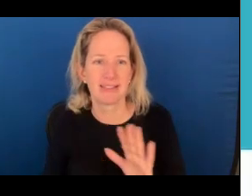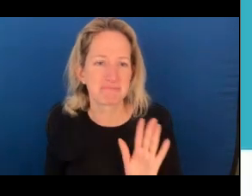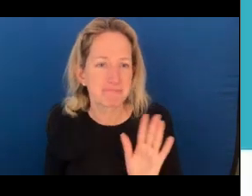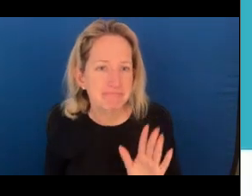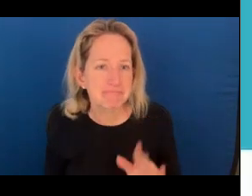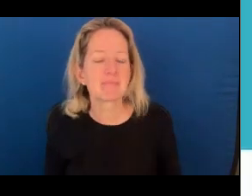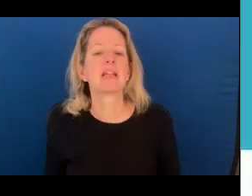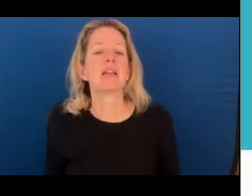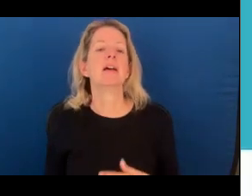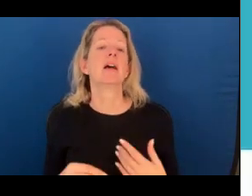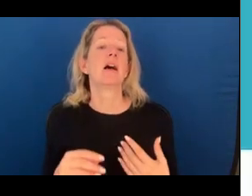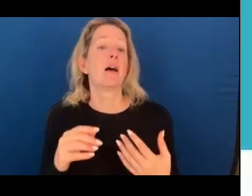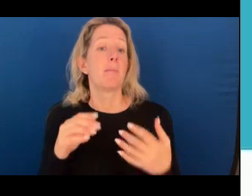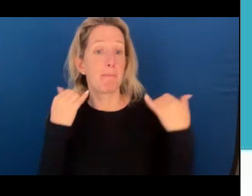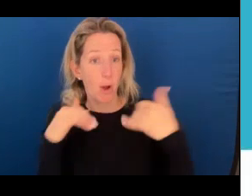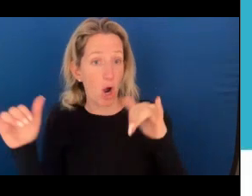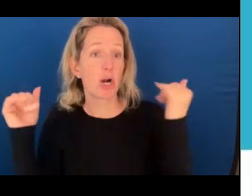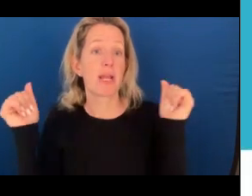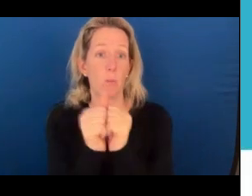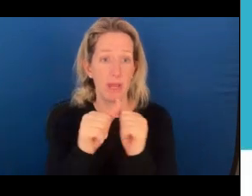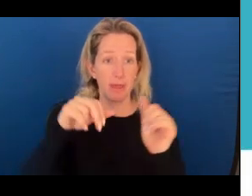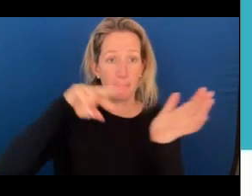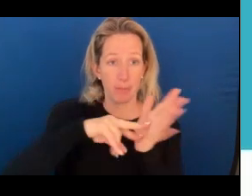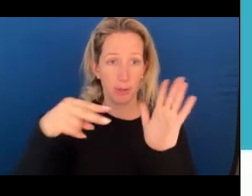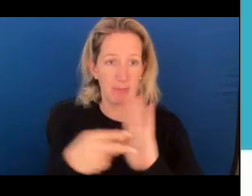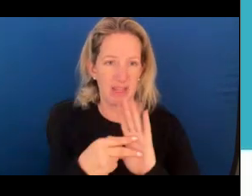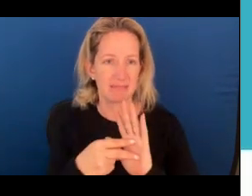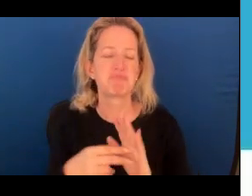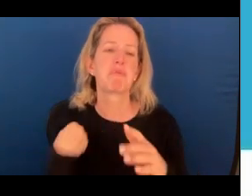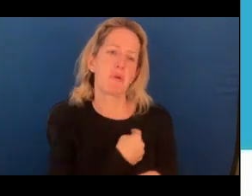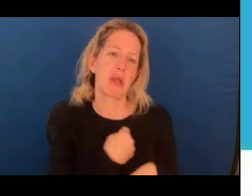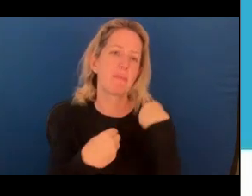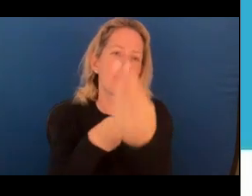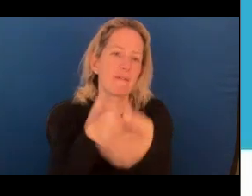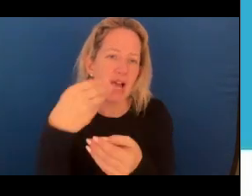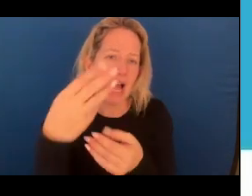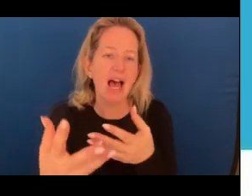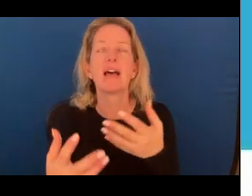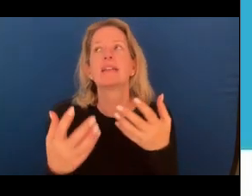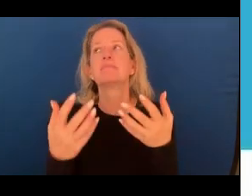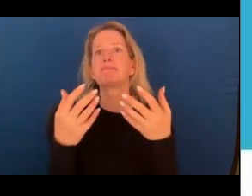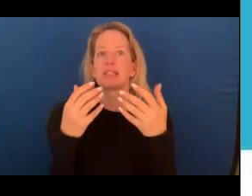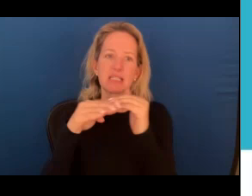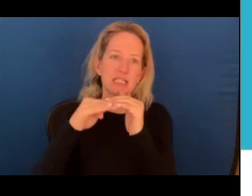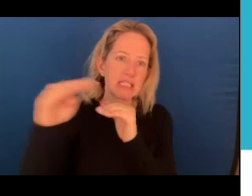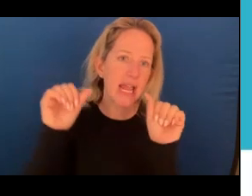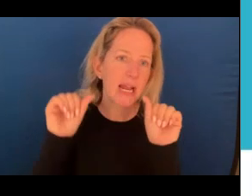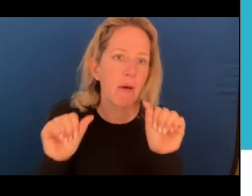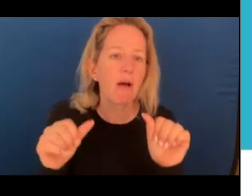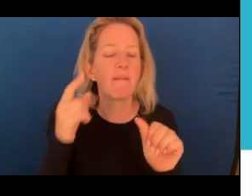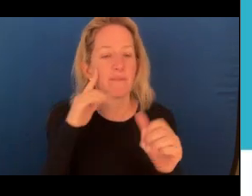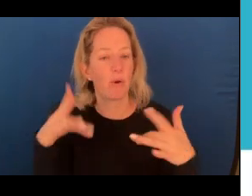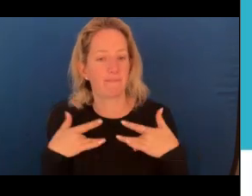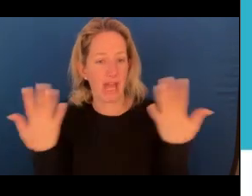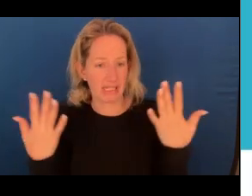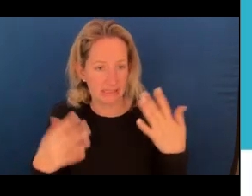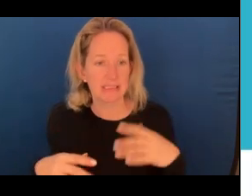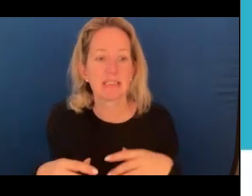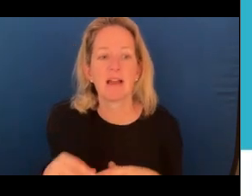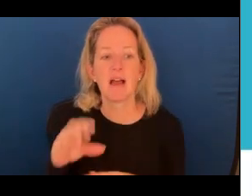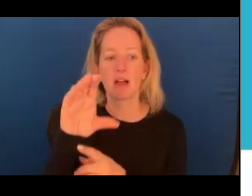provide environmental and sustainable consultation to event services. So, Provincetown Business Guild, Carnival, a